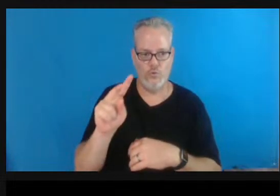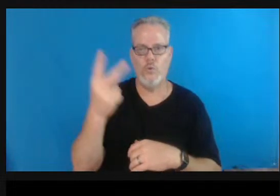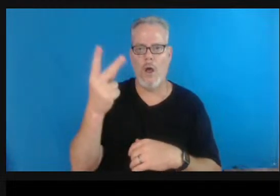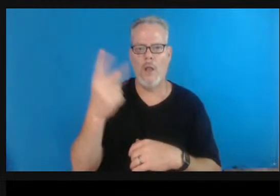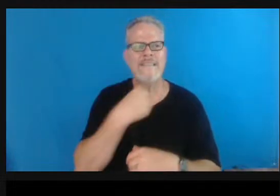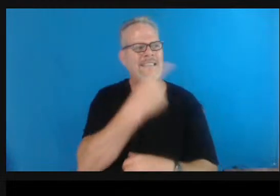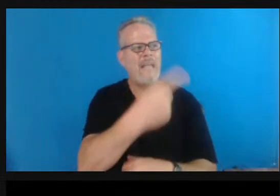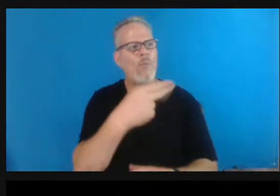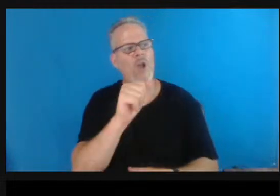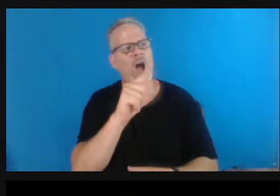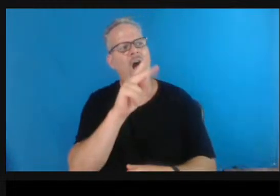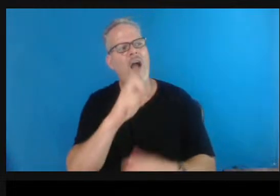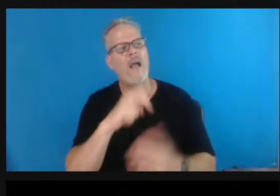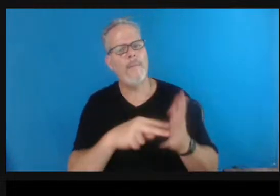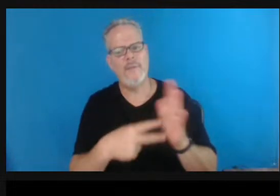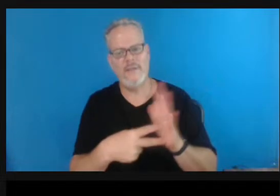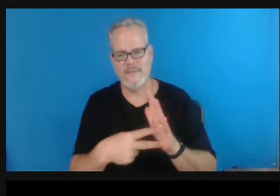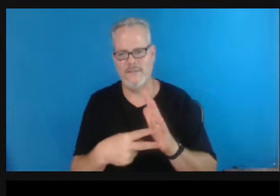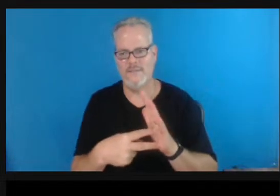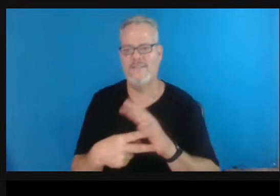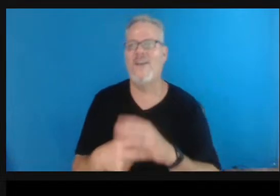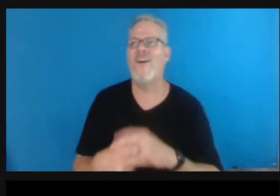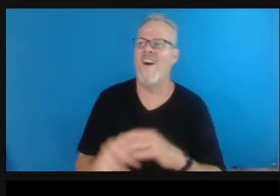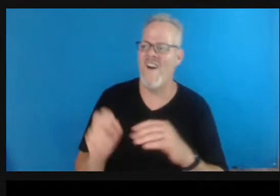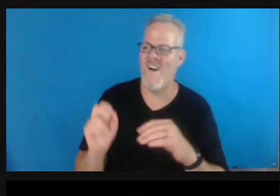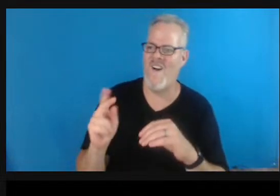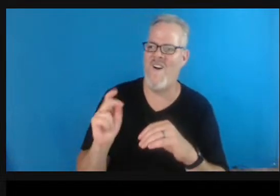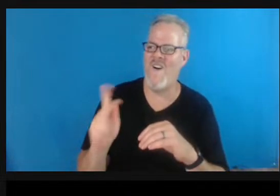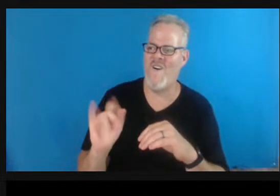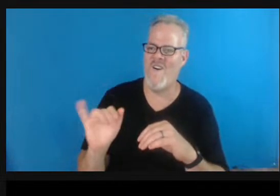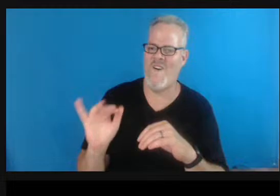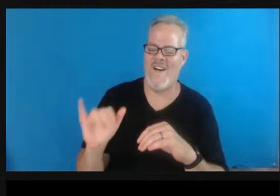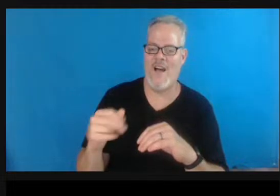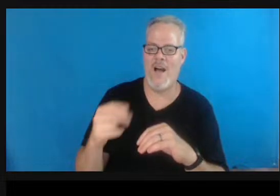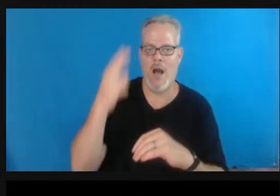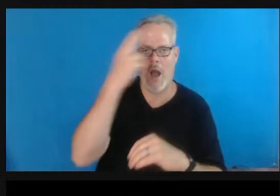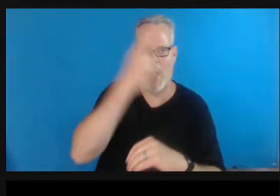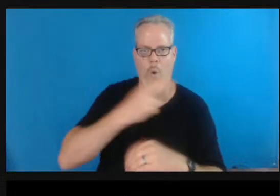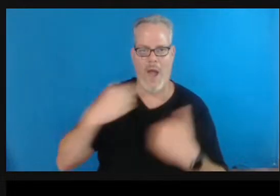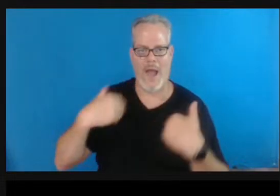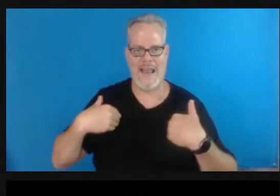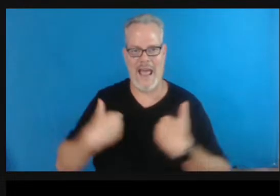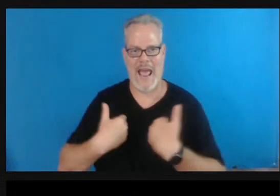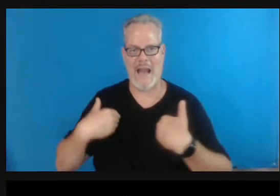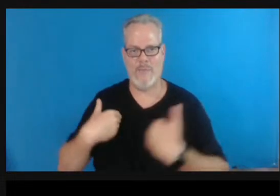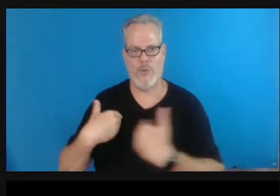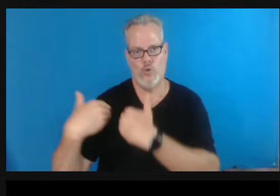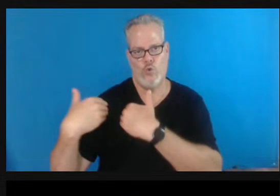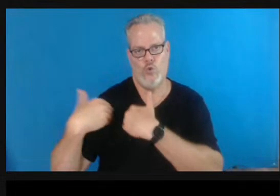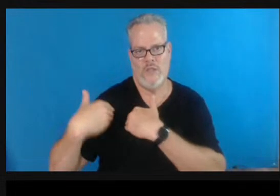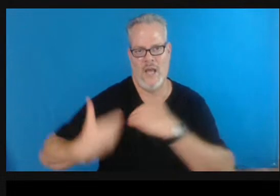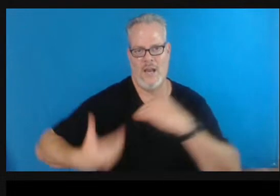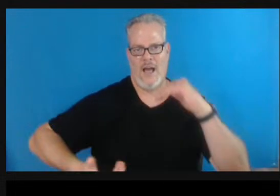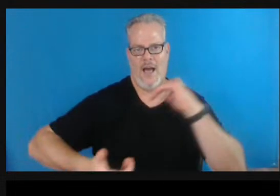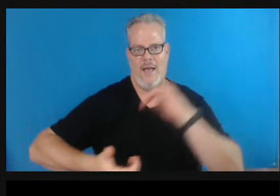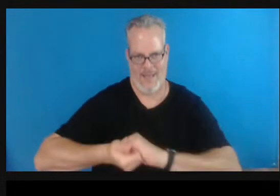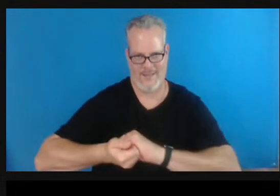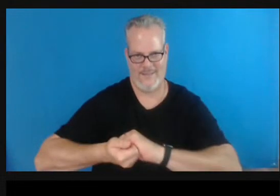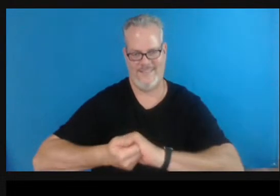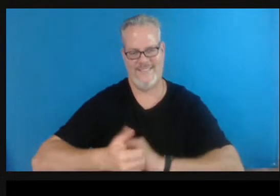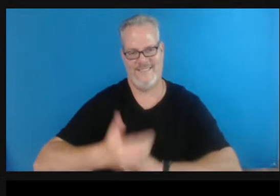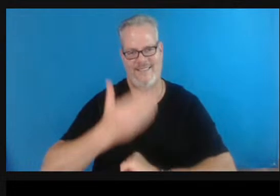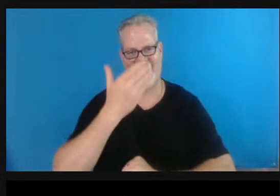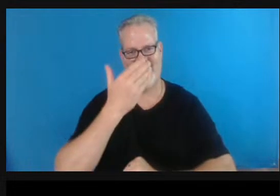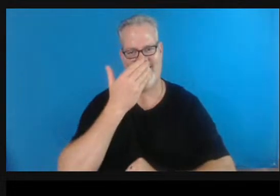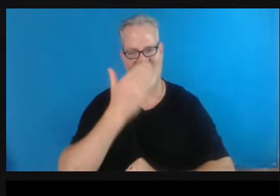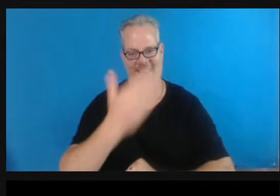for. Here we go. The Hawaiian Animal Kuleana Alliance. Thank you.